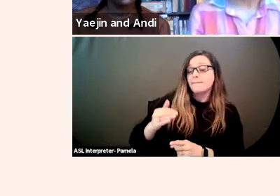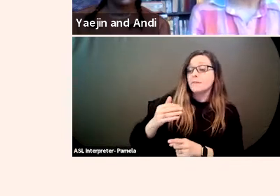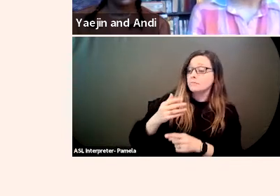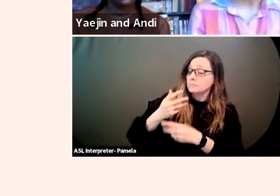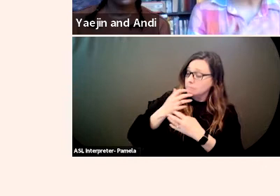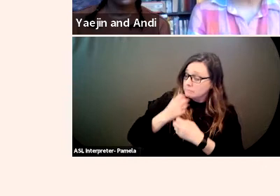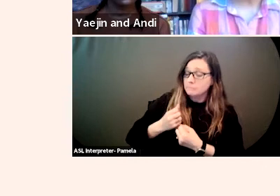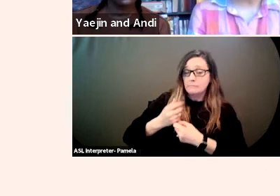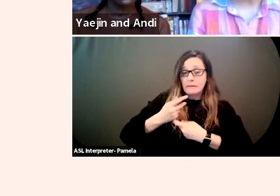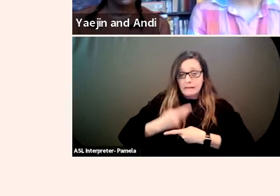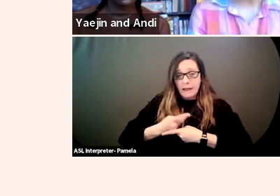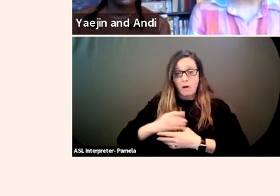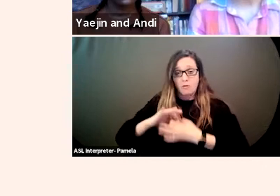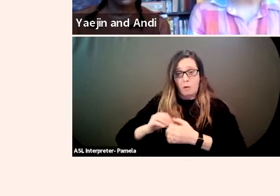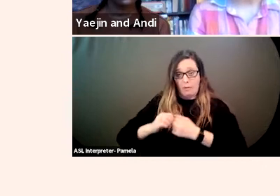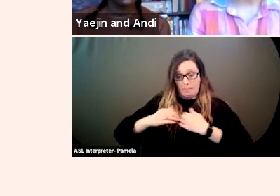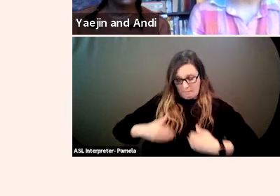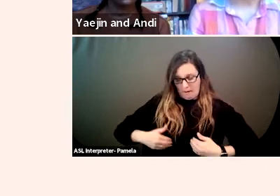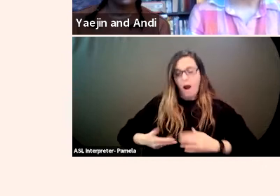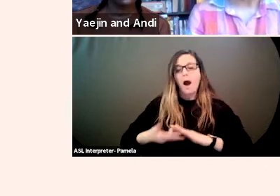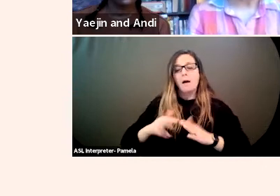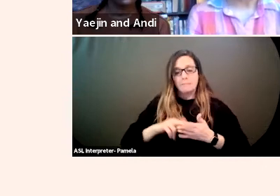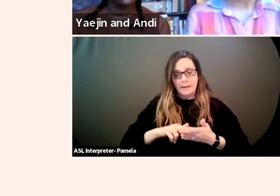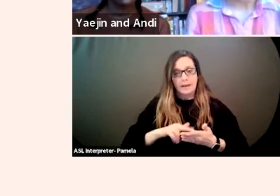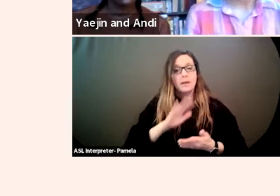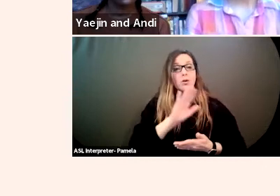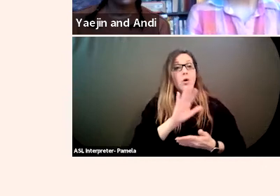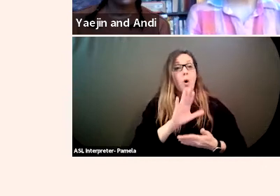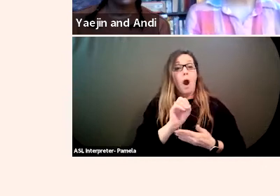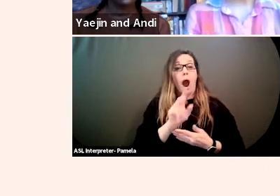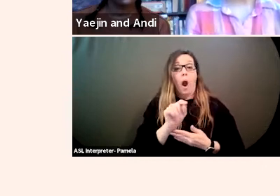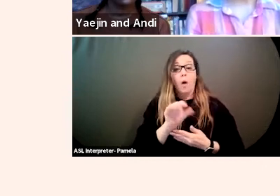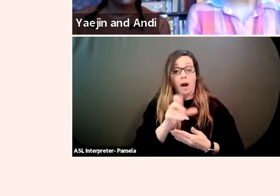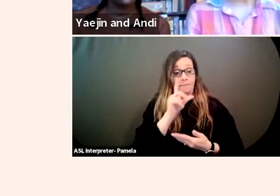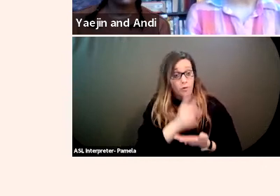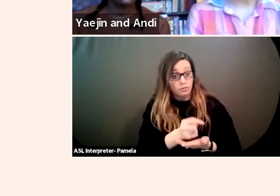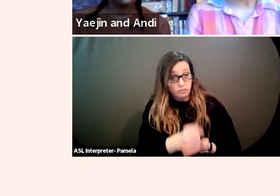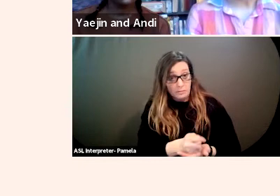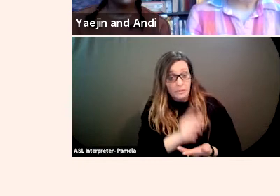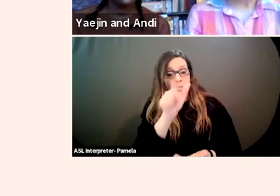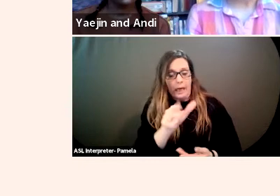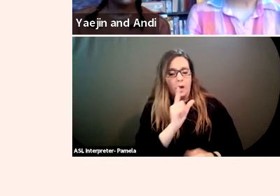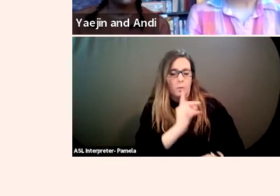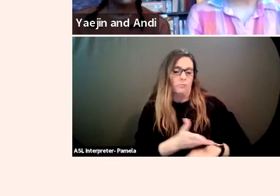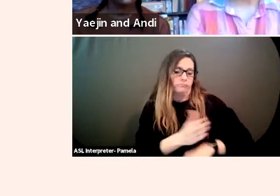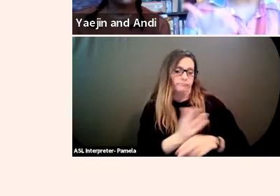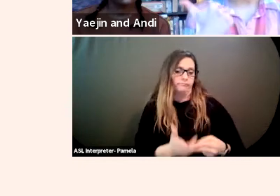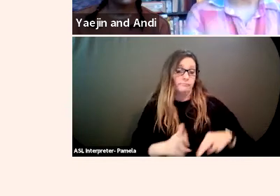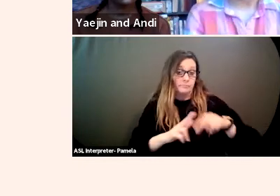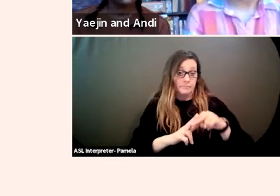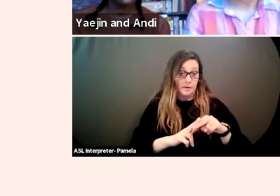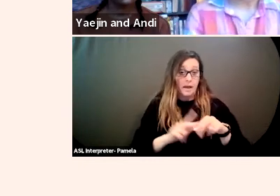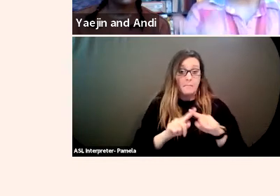skills are associated with better eating disorder treatment outcomes. Since this population often have not developed these due to